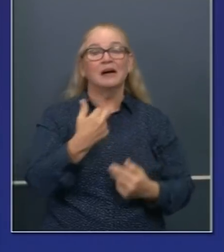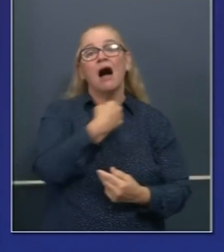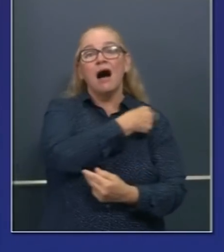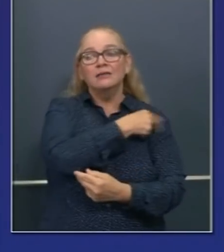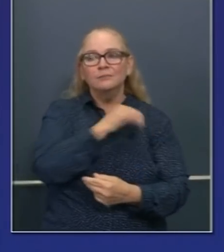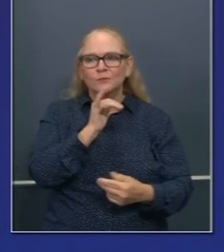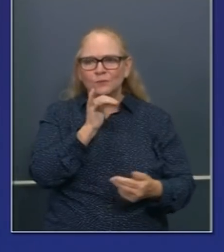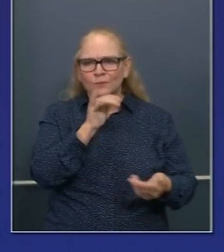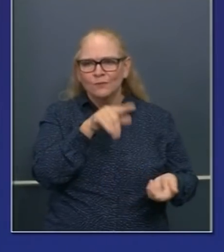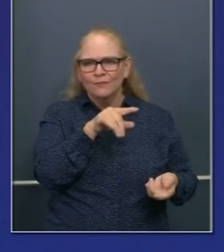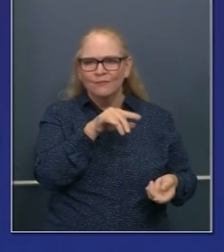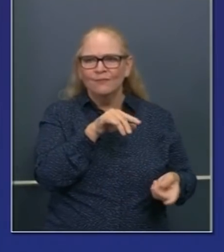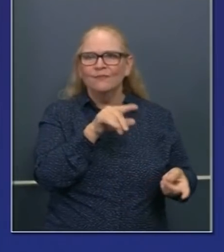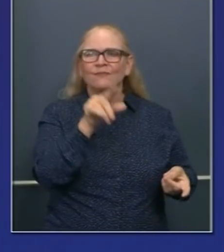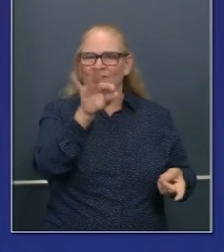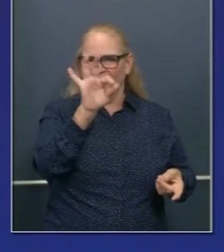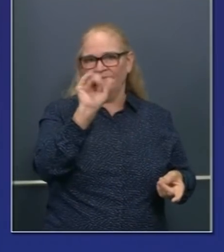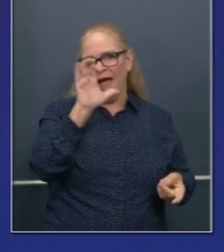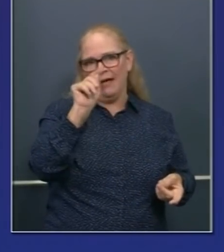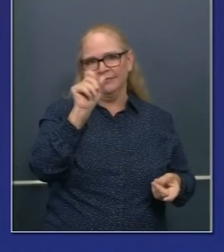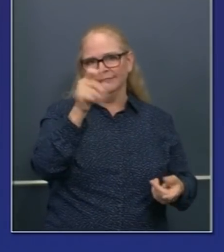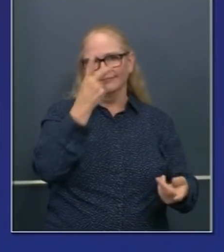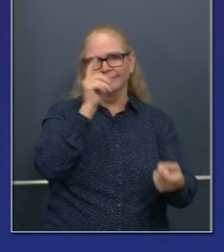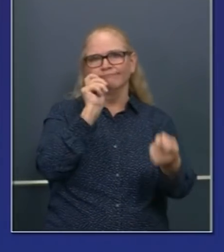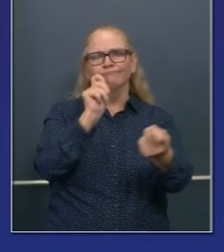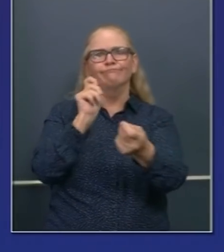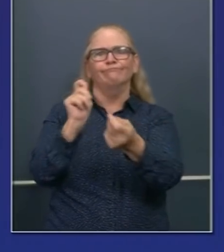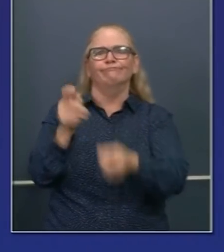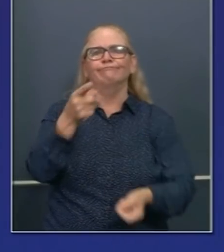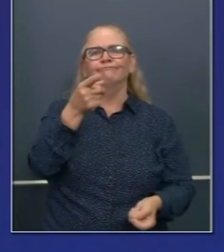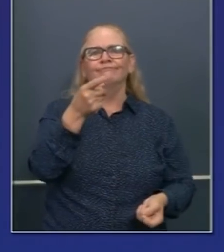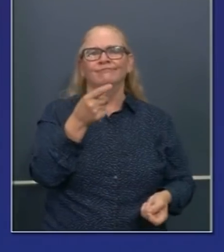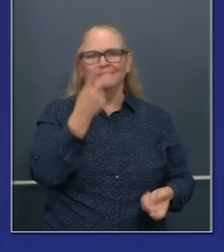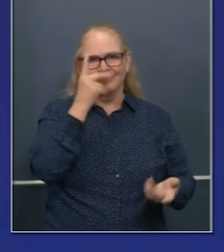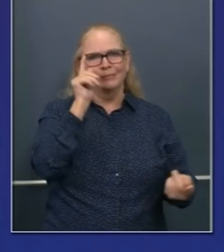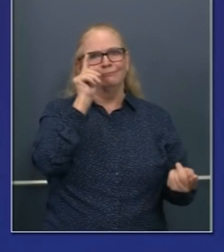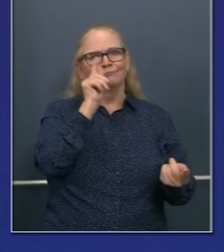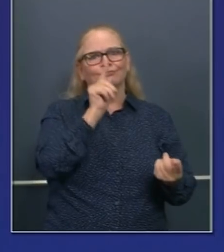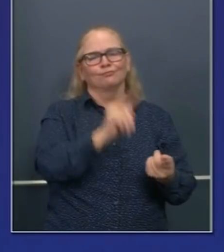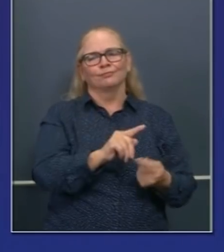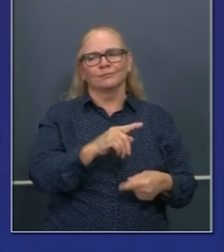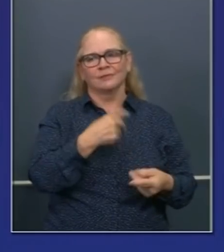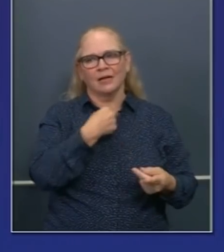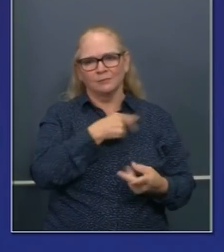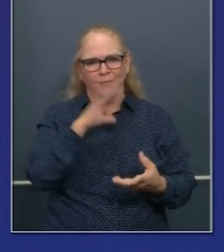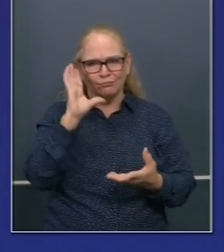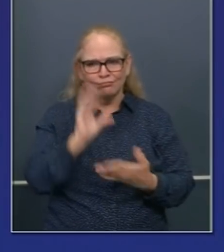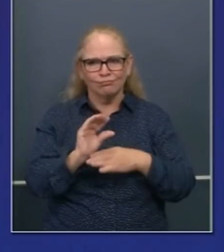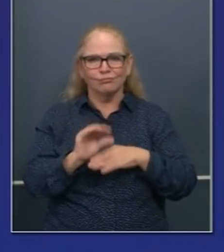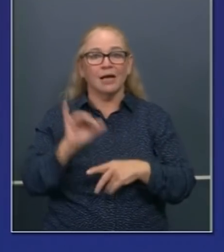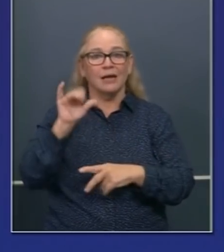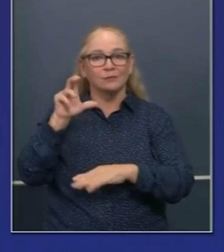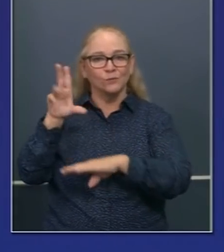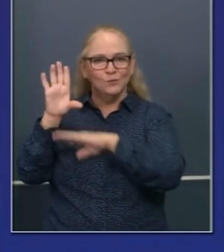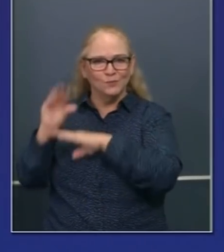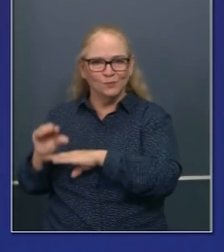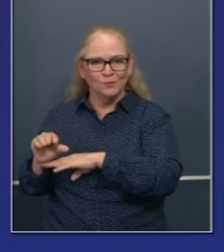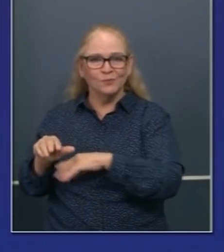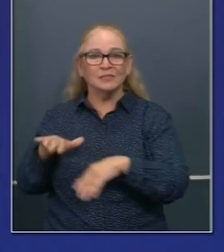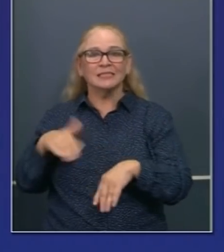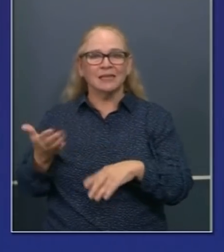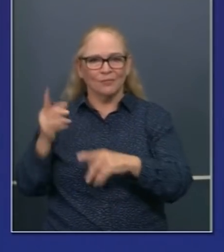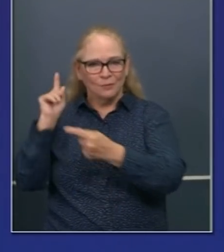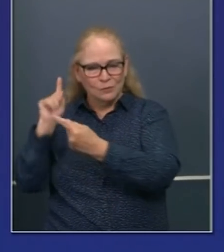facts. These are the grounding numbers: hospitalizations, ICUs, deaths. These are the lagging indicators,